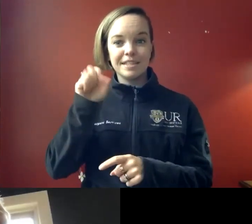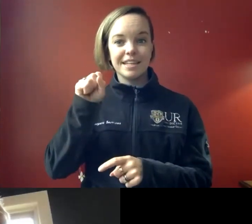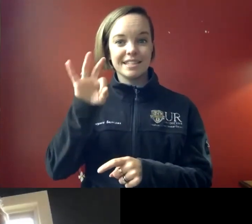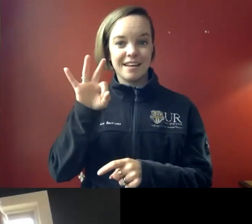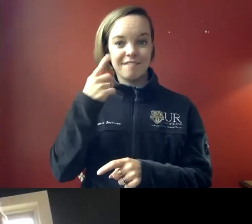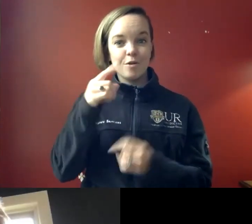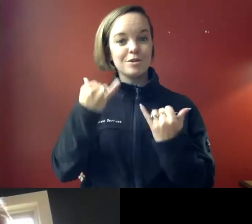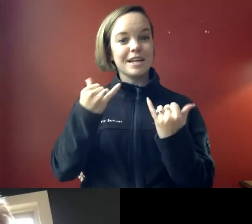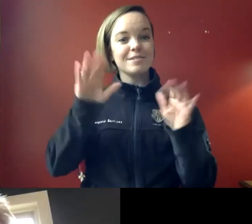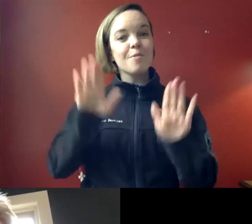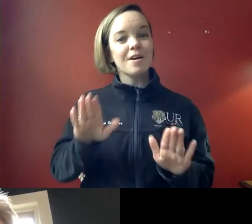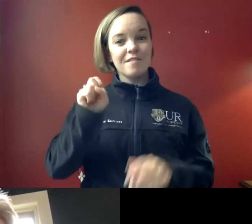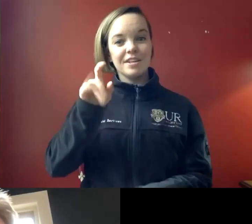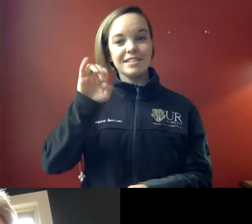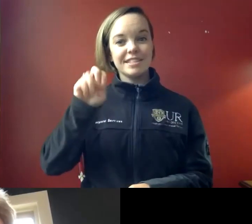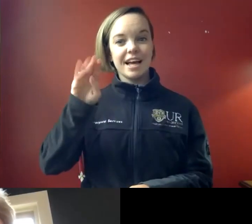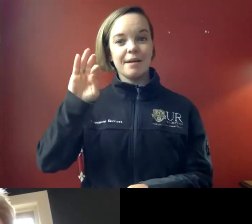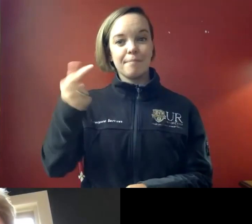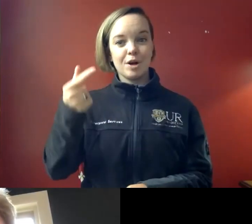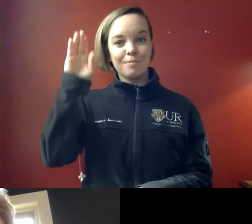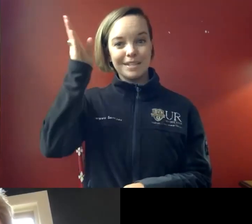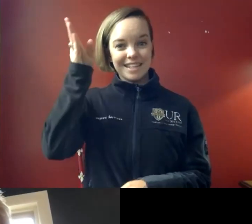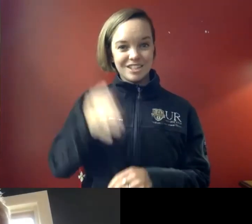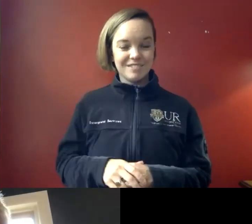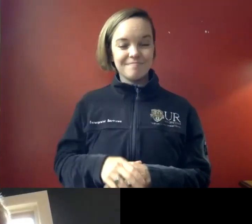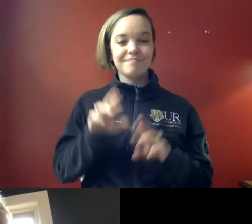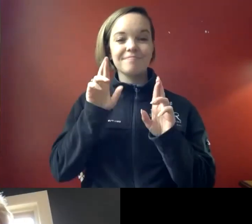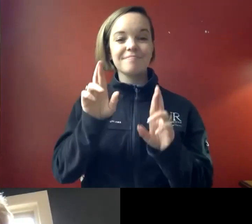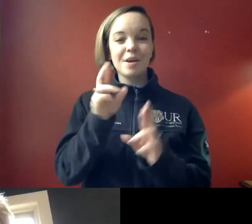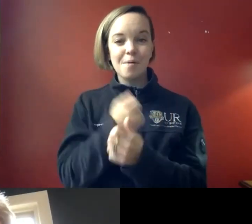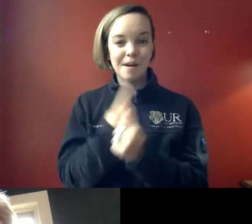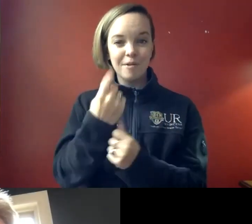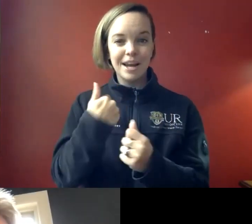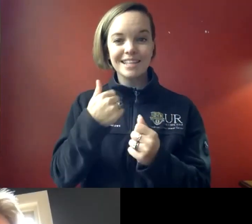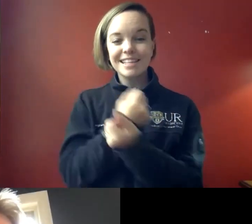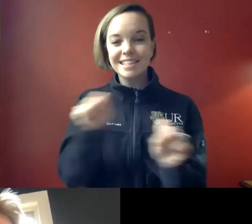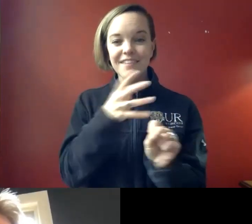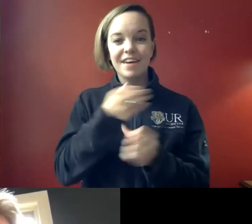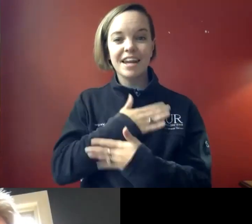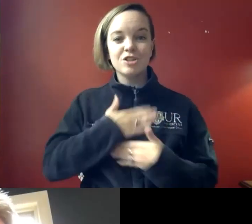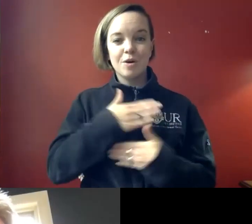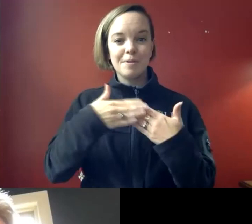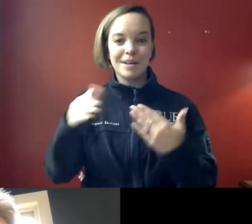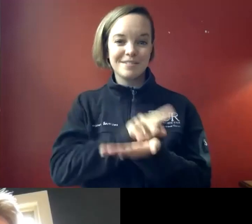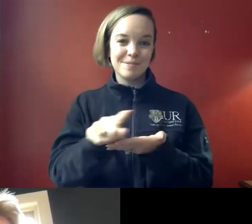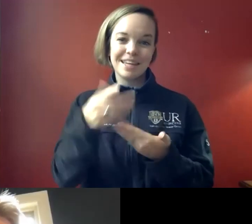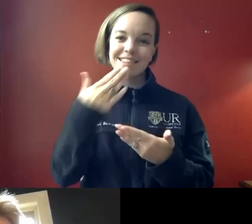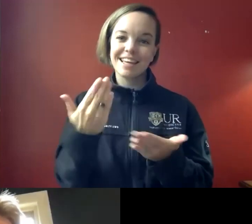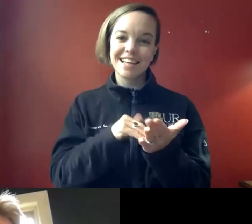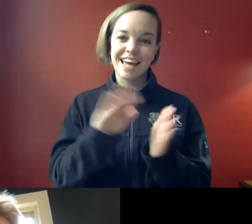Steinberg presentation. And I hope all of you have a safe and enjoyable rest of your week. Thanks again.